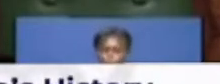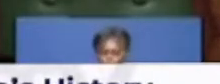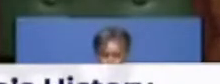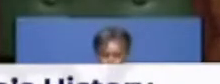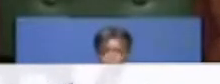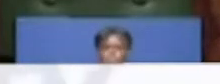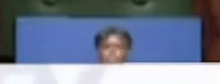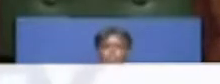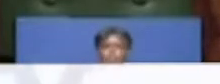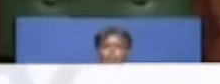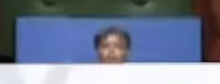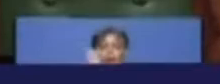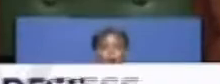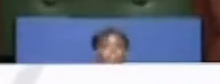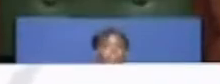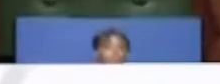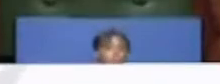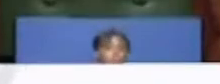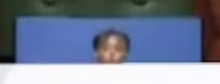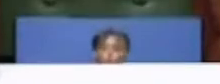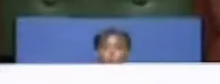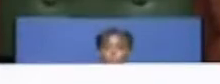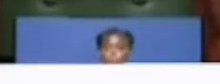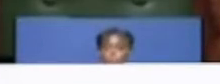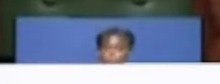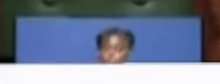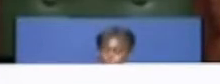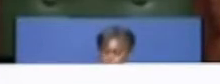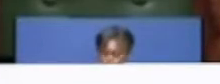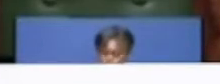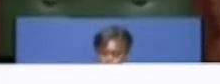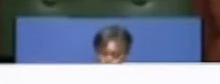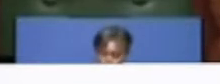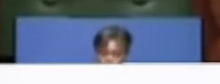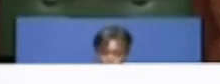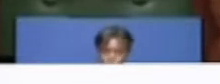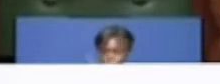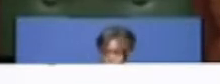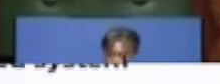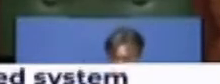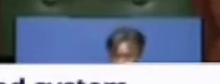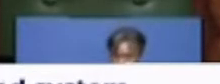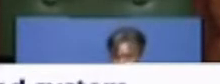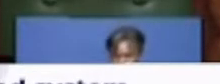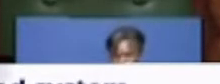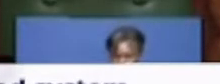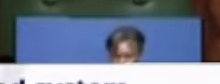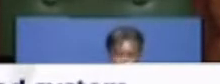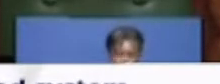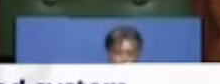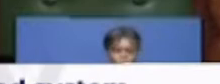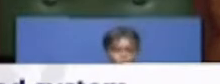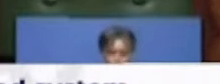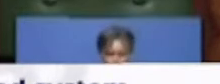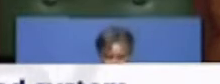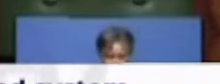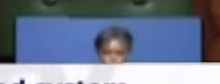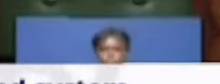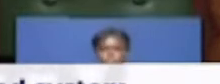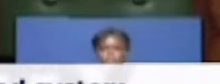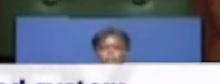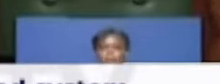The African Union will only be strong and vibrant when our regional blocs are of similar character. We must